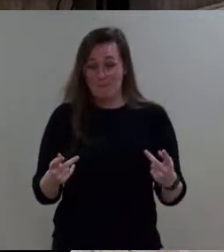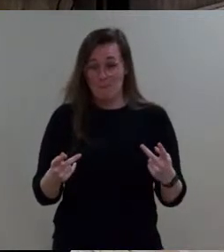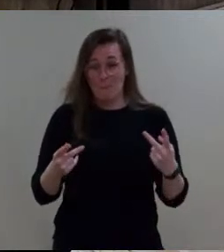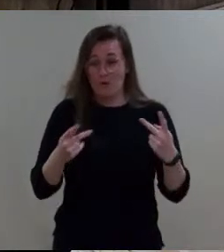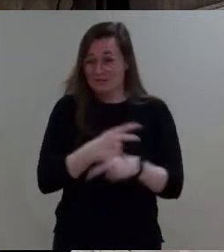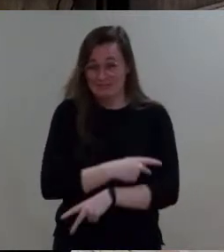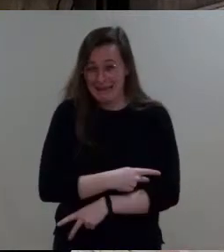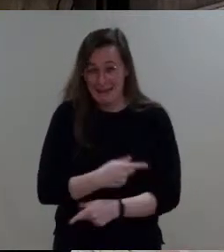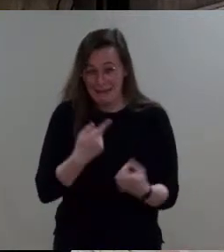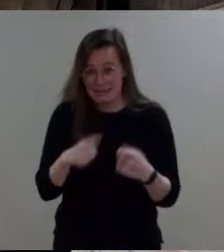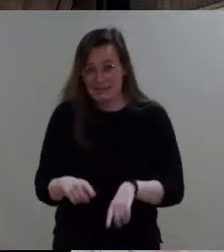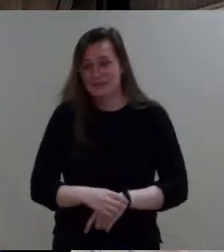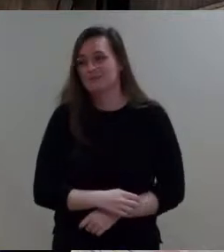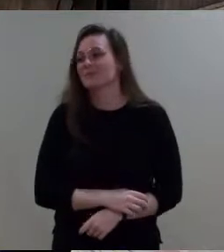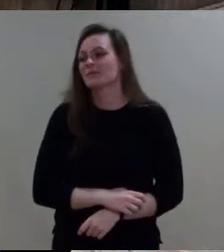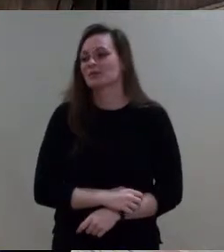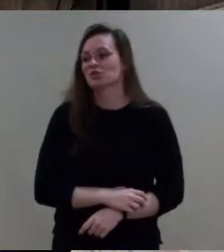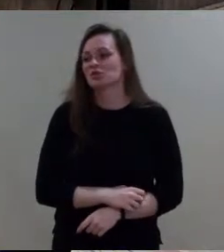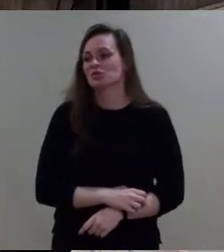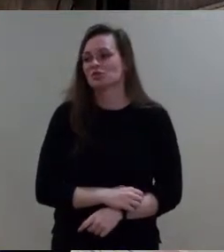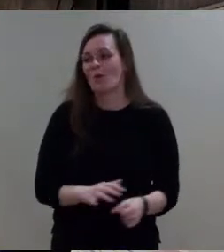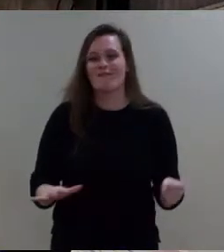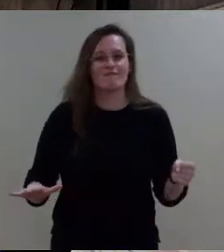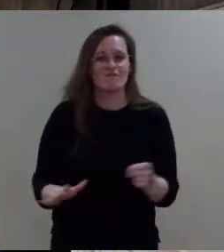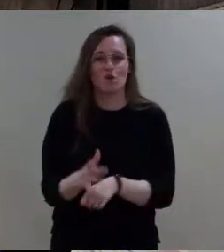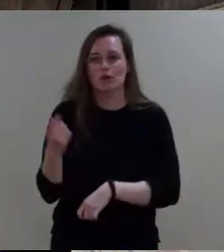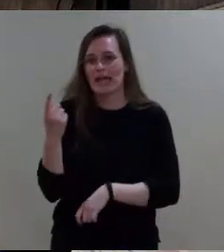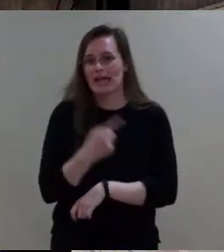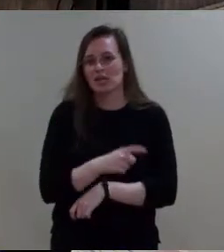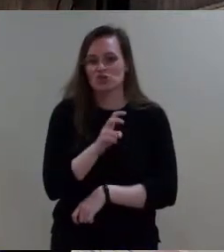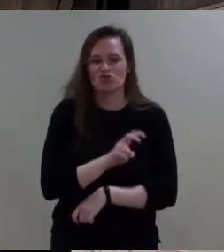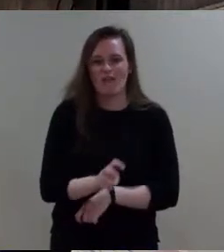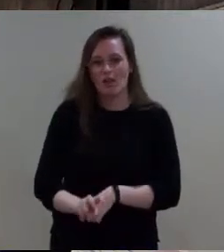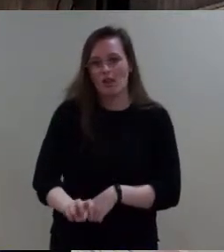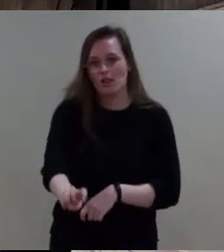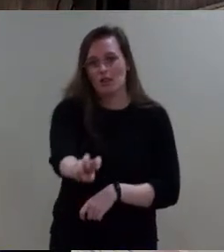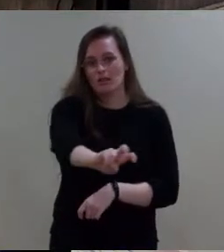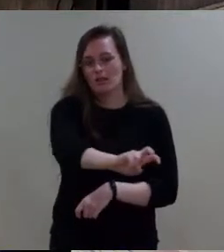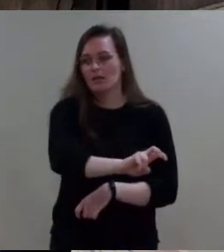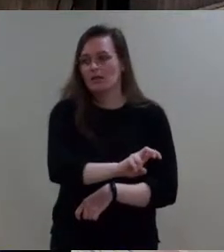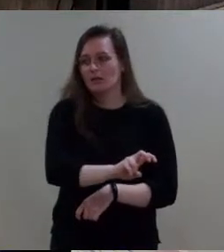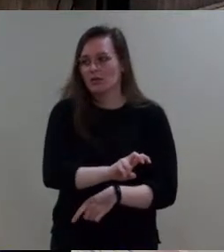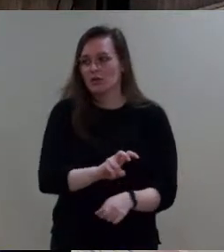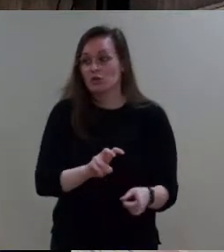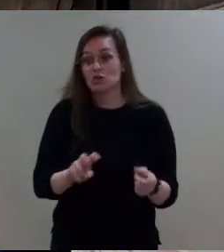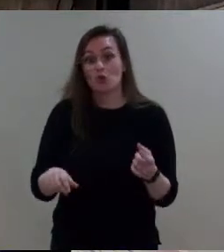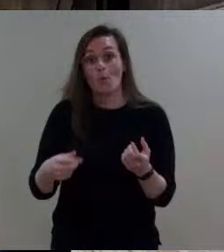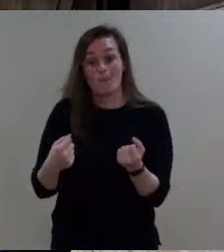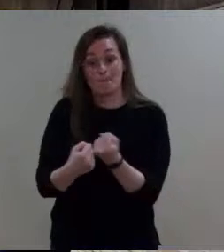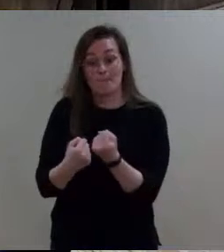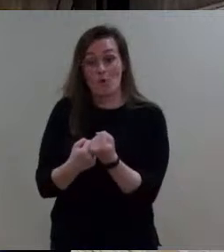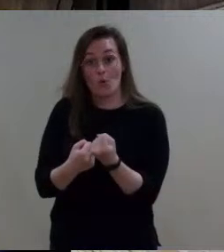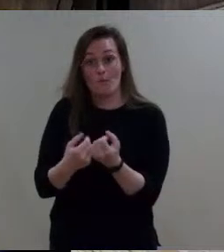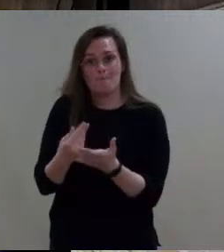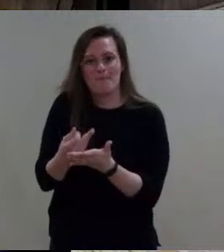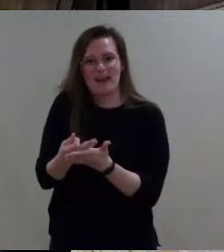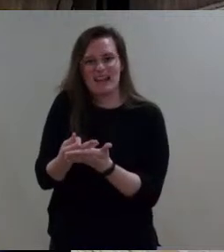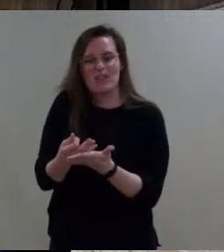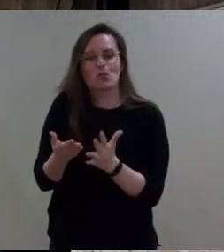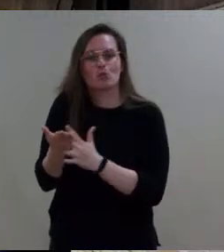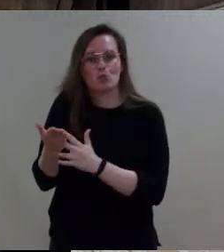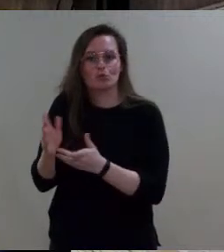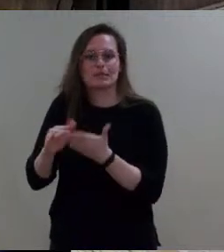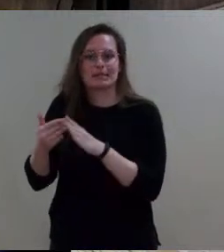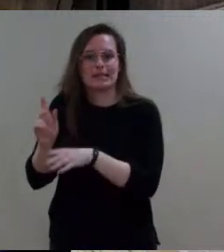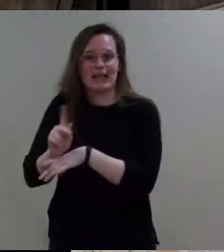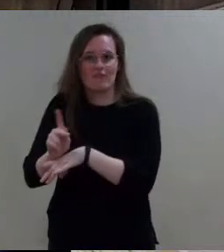So we got there. It was all-day travel. The travel administration was supported by the town of Kentville. Accommodation, meals, shuttles, bus